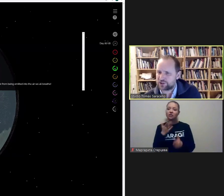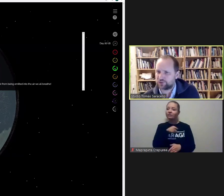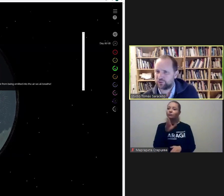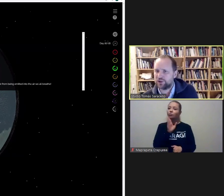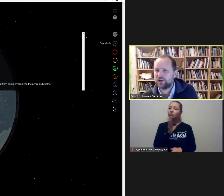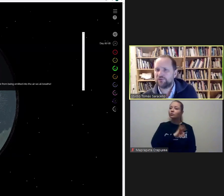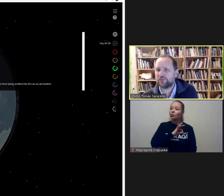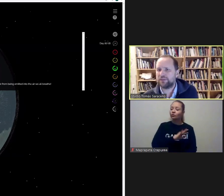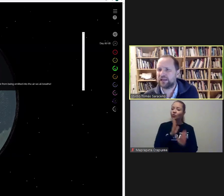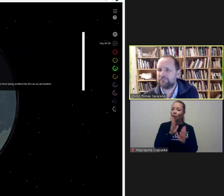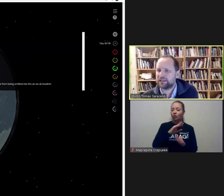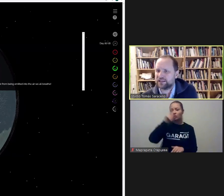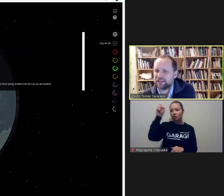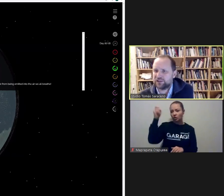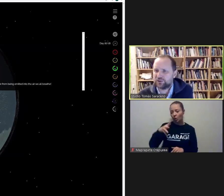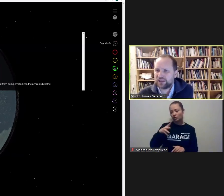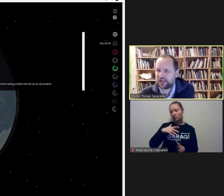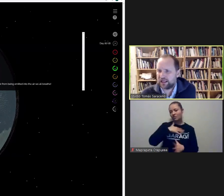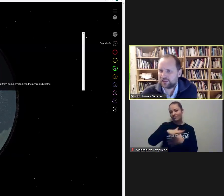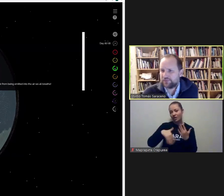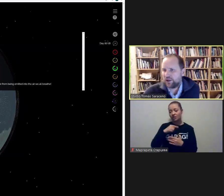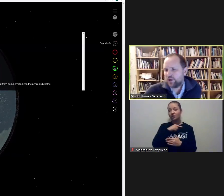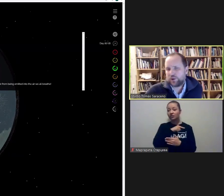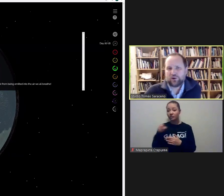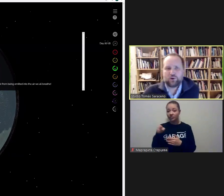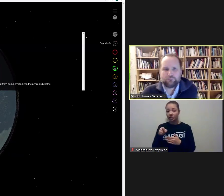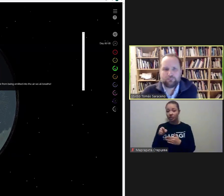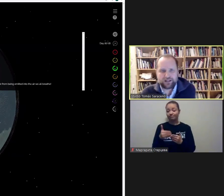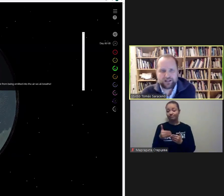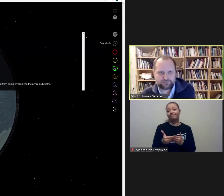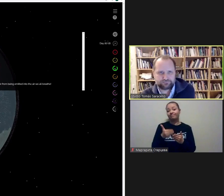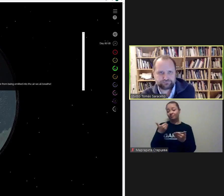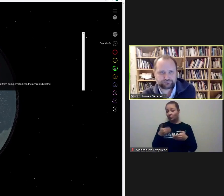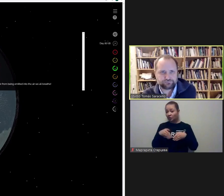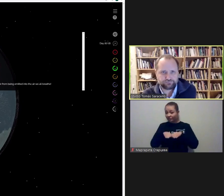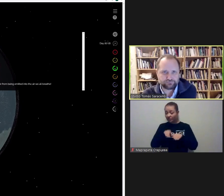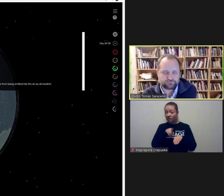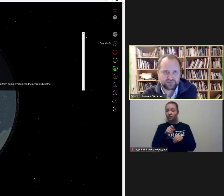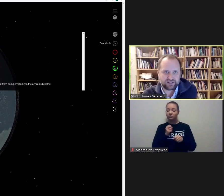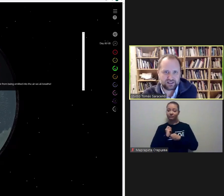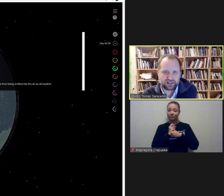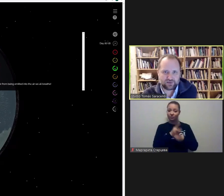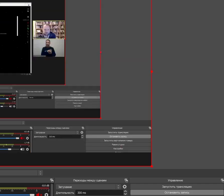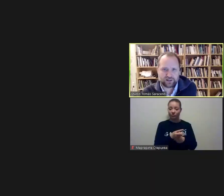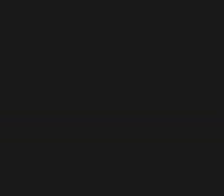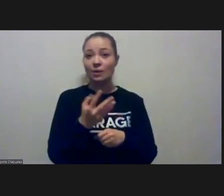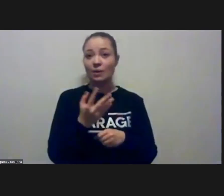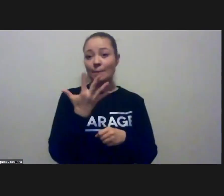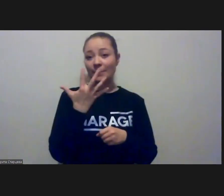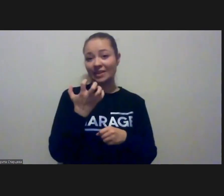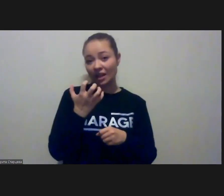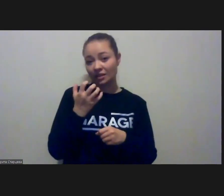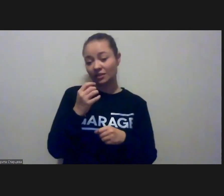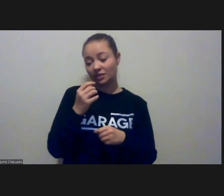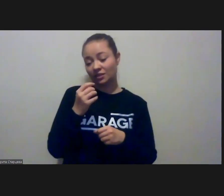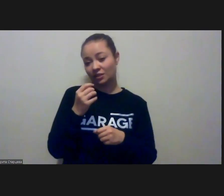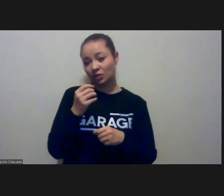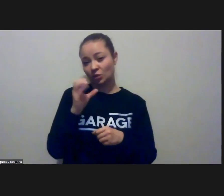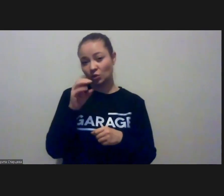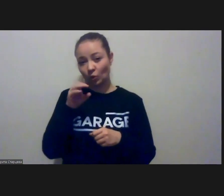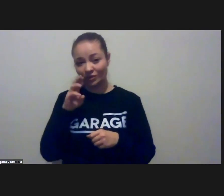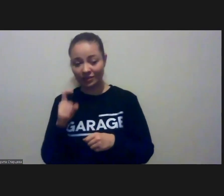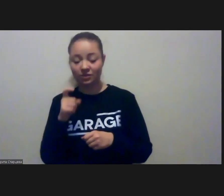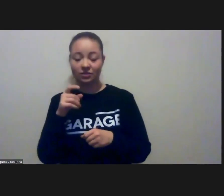of CO2 from being emitted into the air we all breathe. Now, and